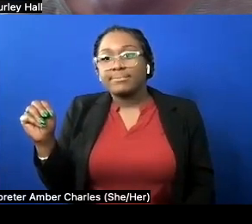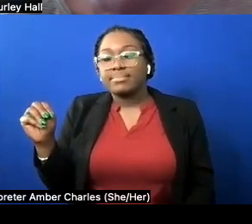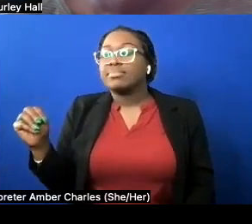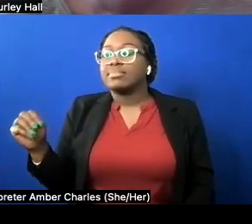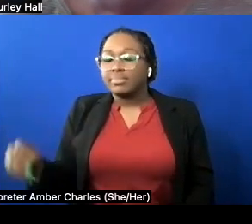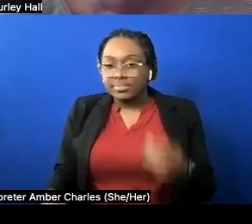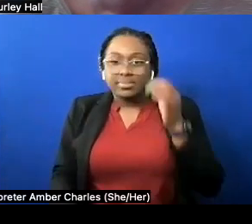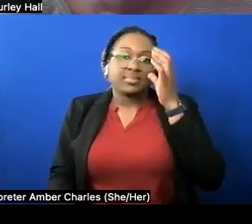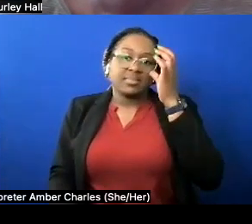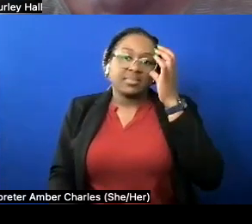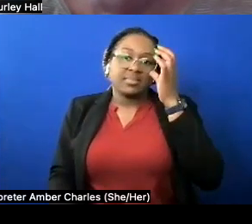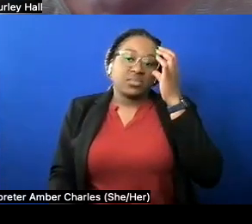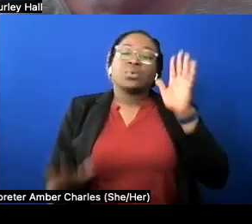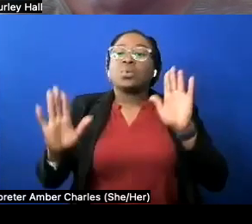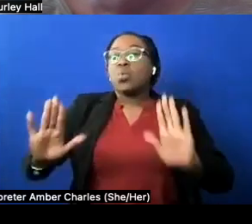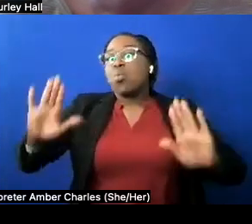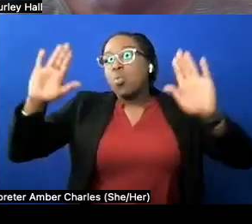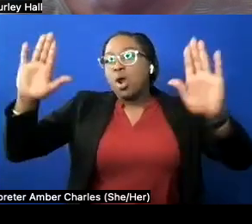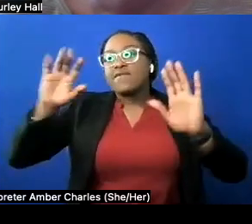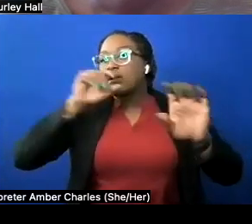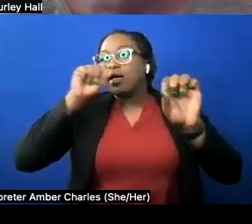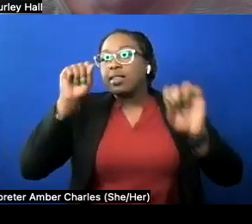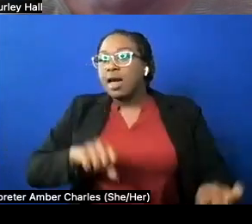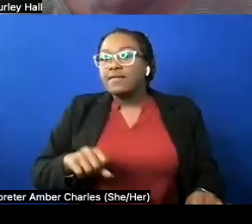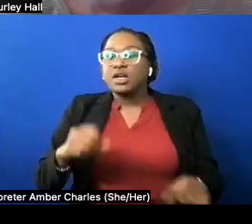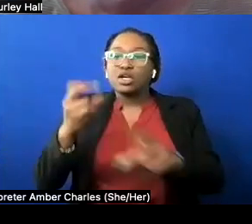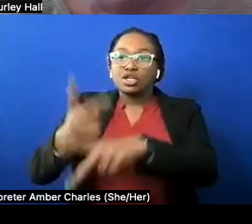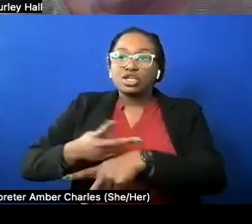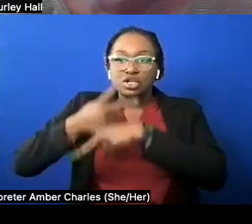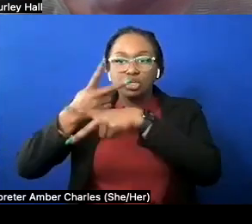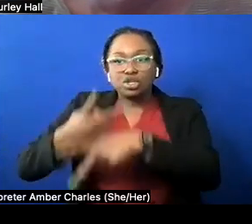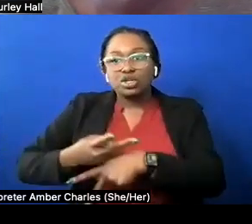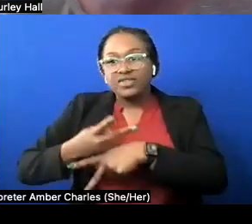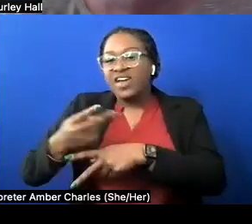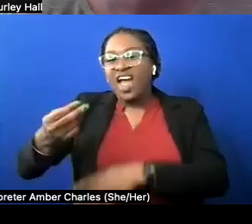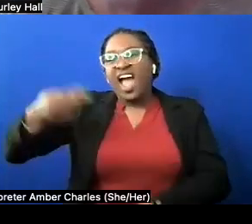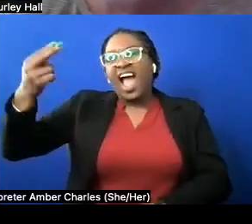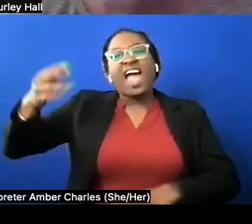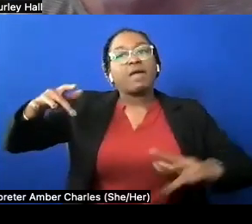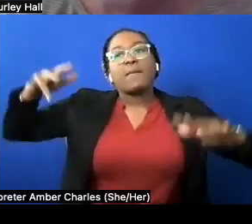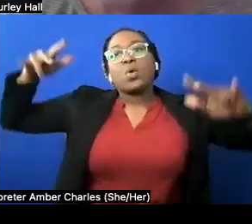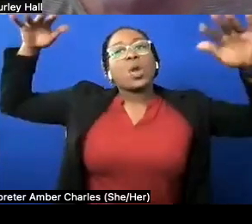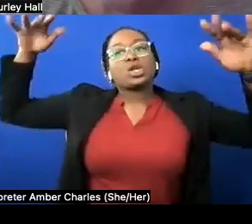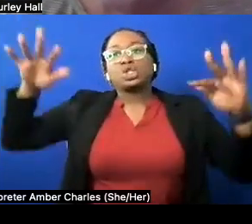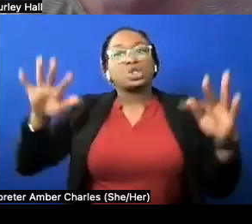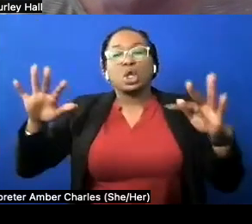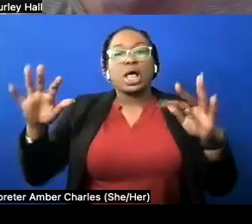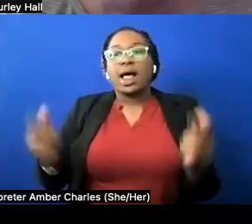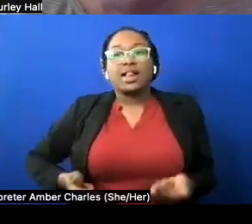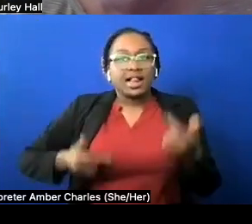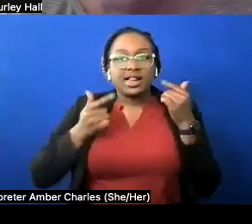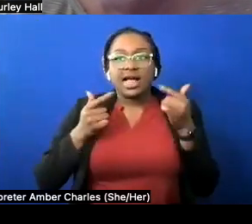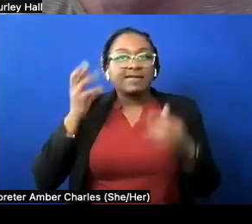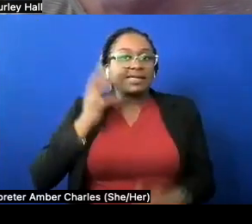wonderful, loving, nurturing, high vibrational, aligned experiences and